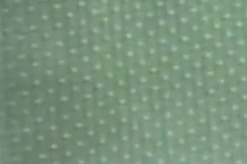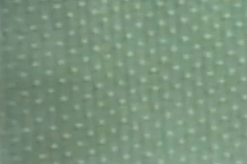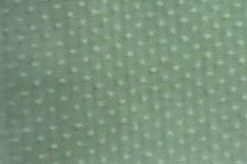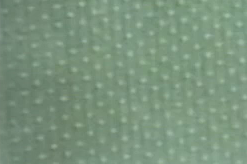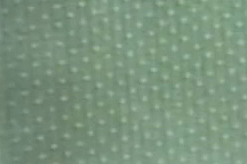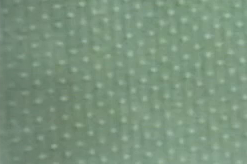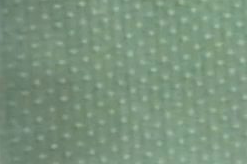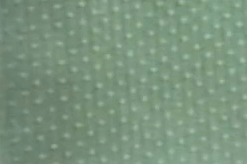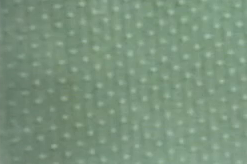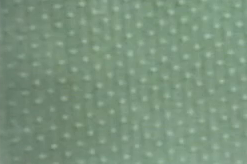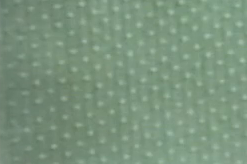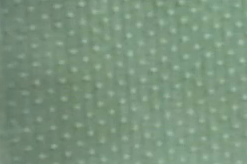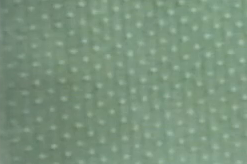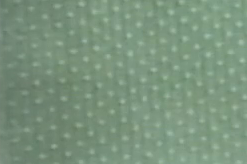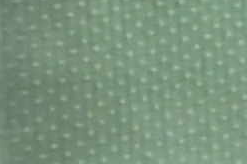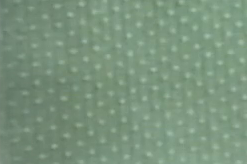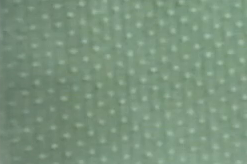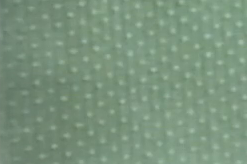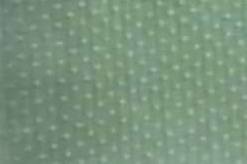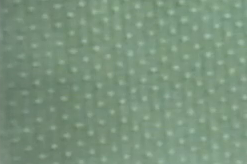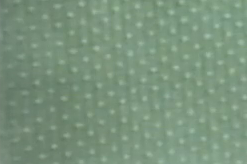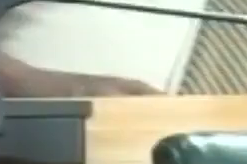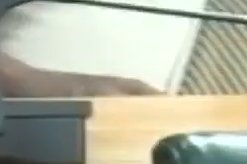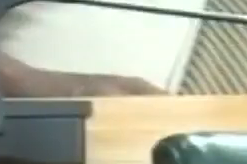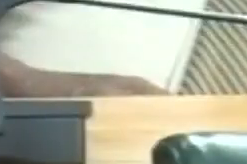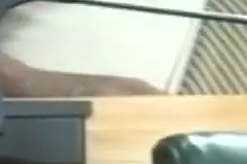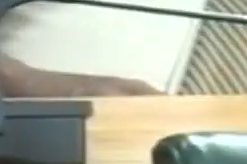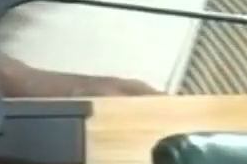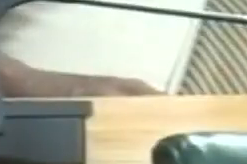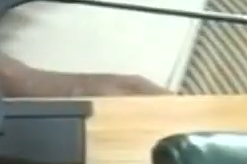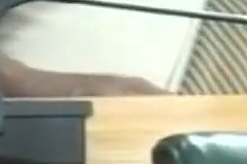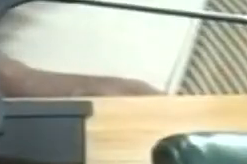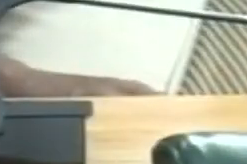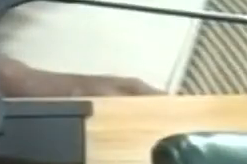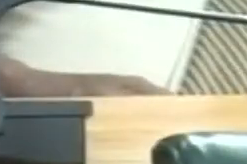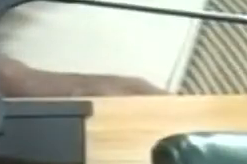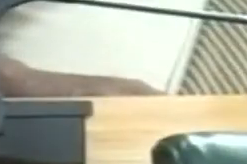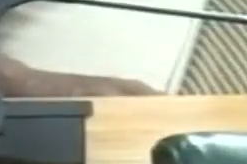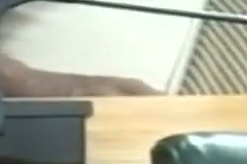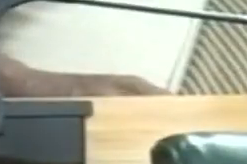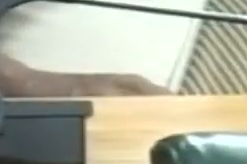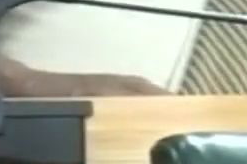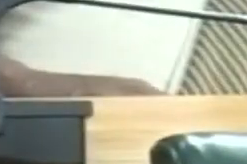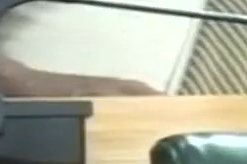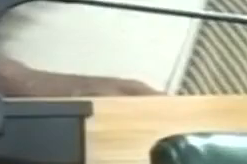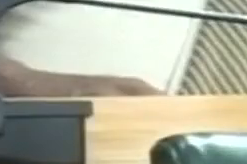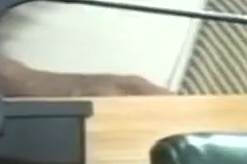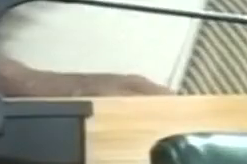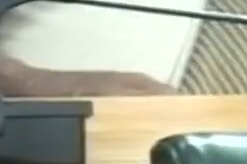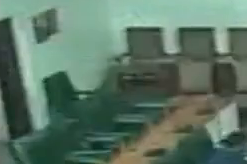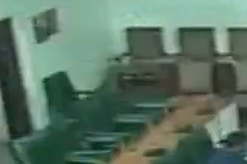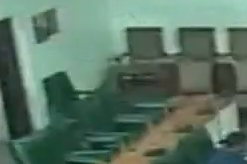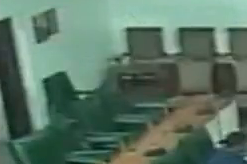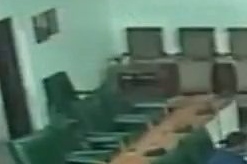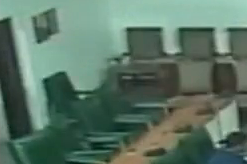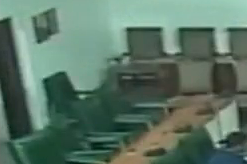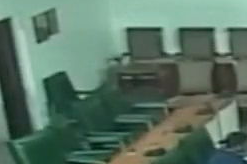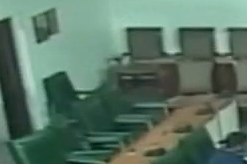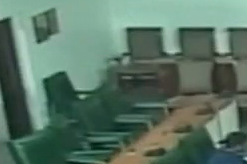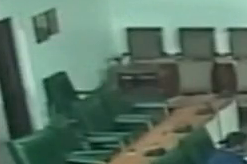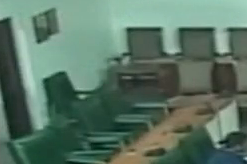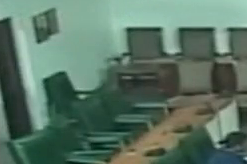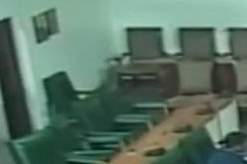of the persons who are involved in the process. But like everything else, the